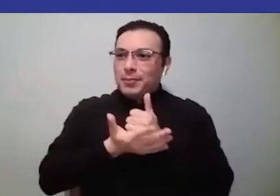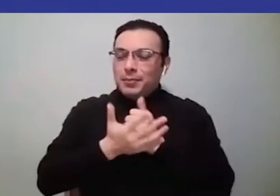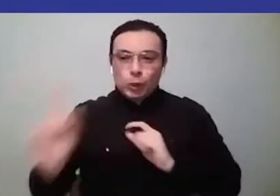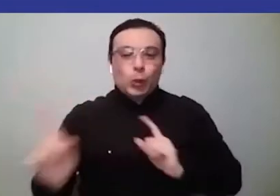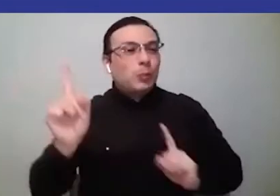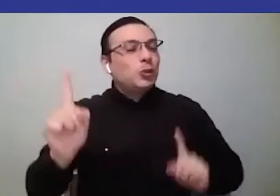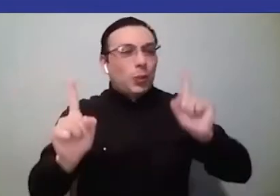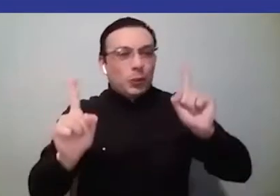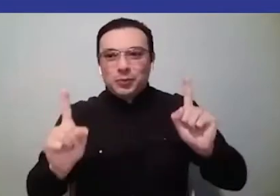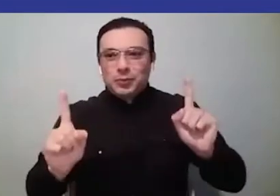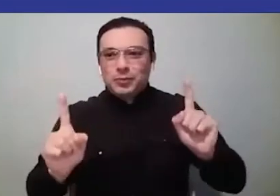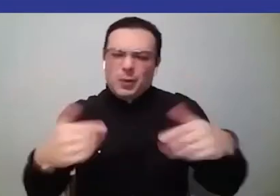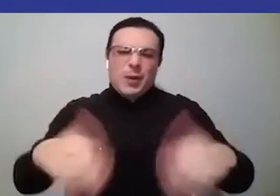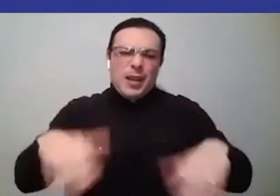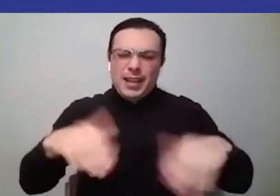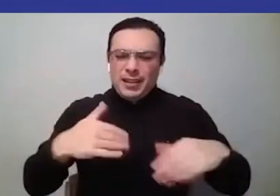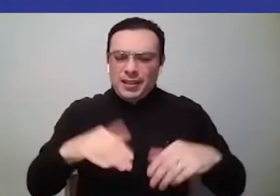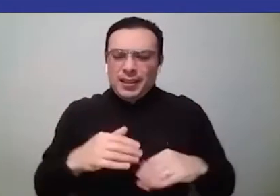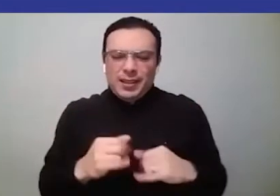I'll just finish with